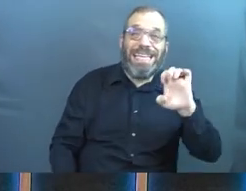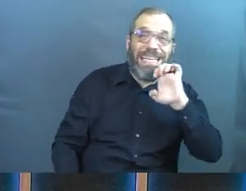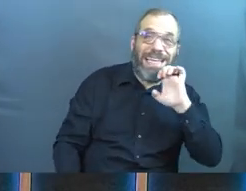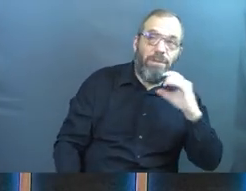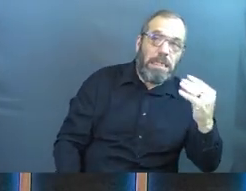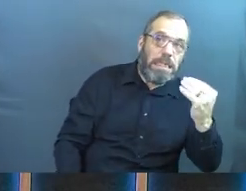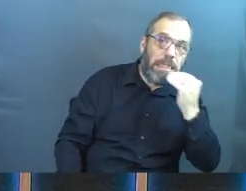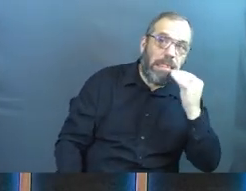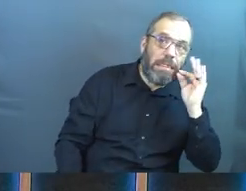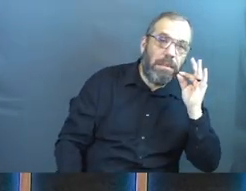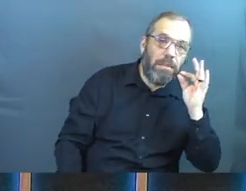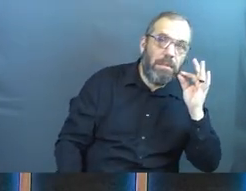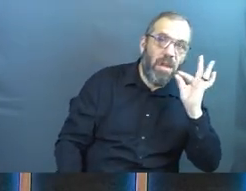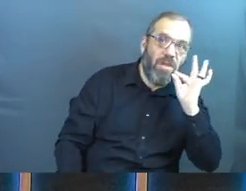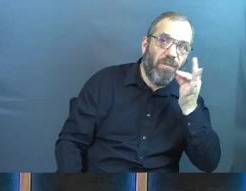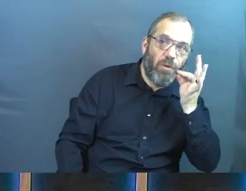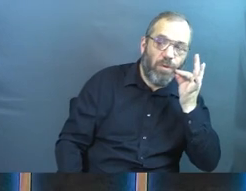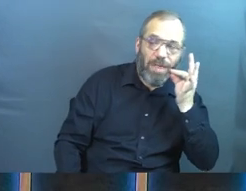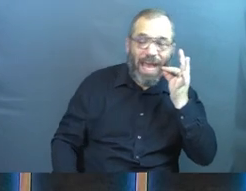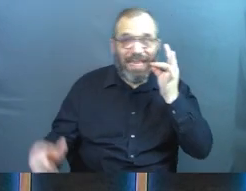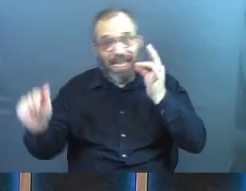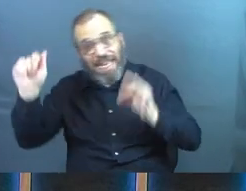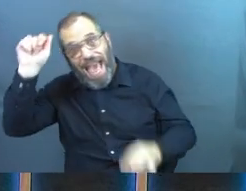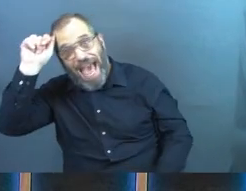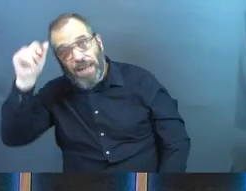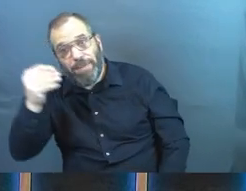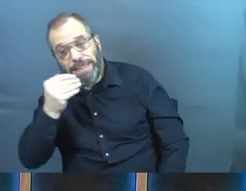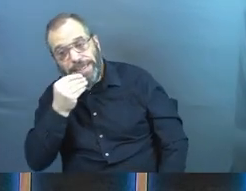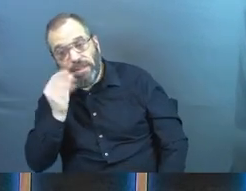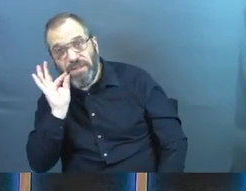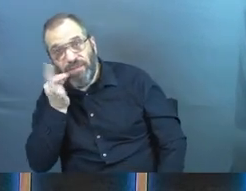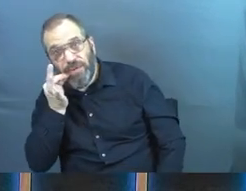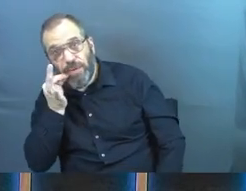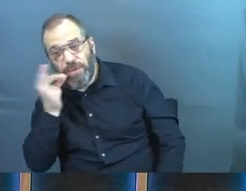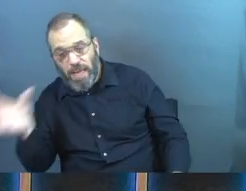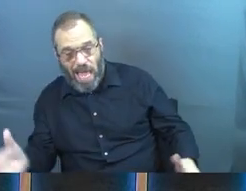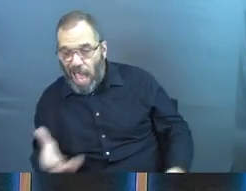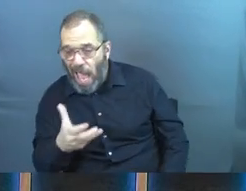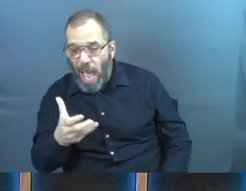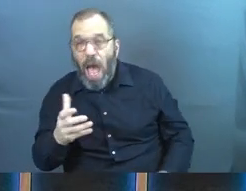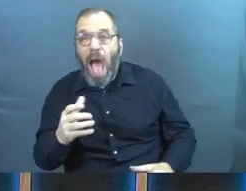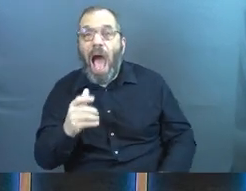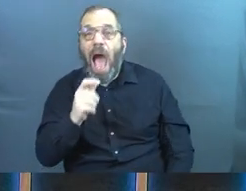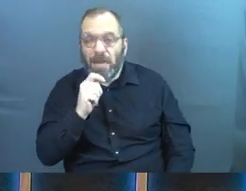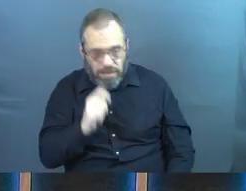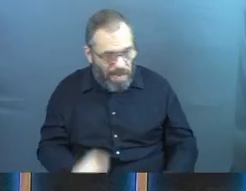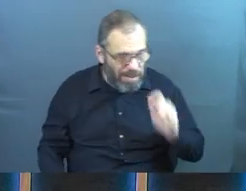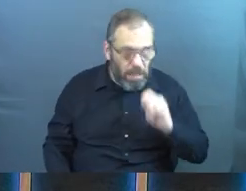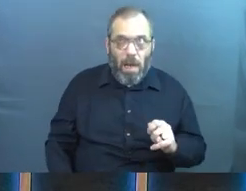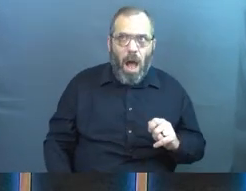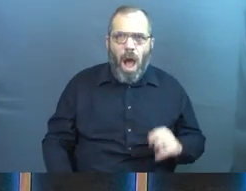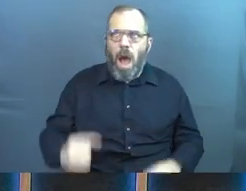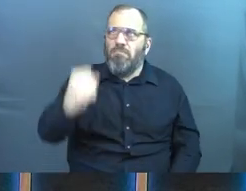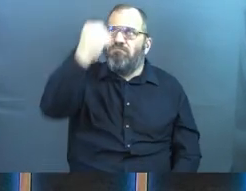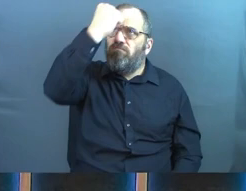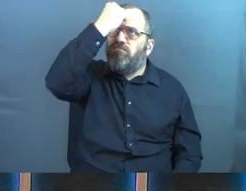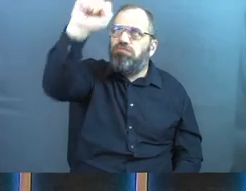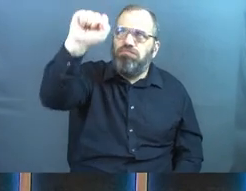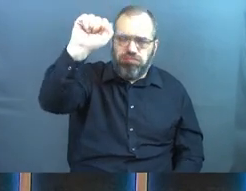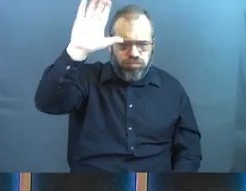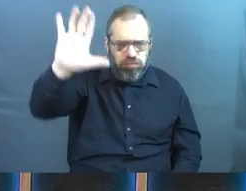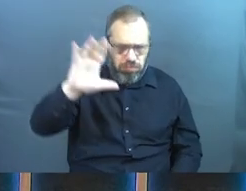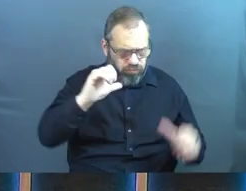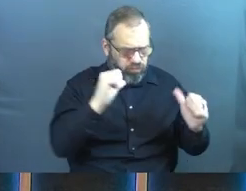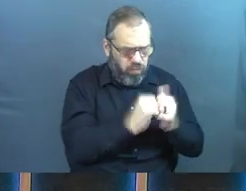the fruit. And then Adam eats the fruit. And what they do in that moment is they stand against God and they